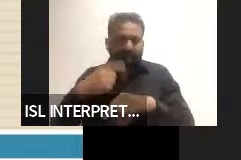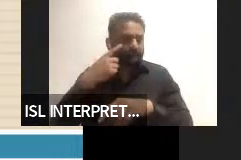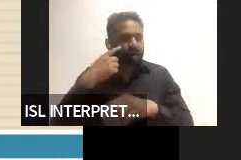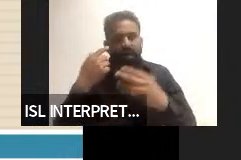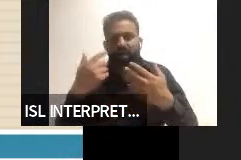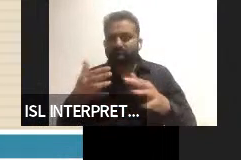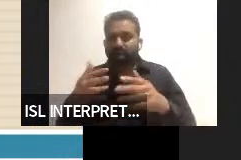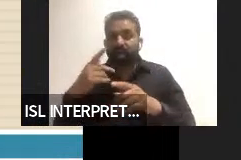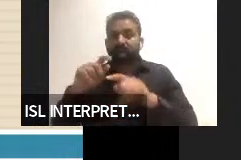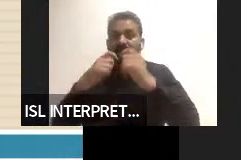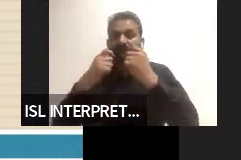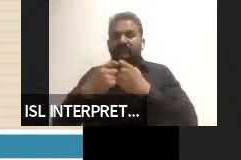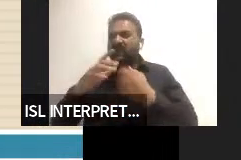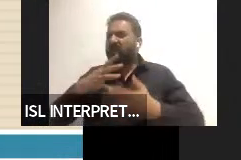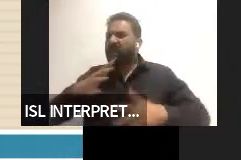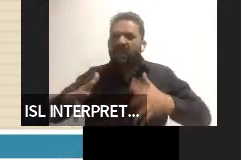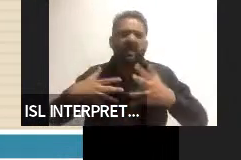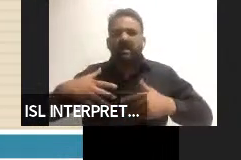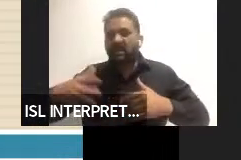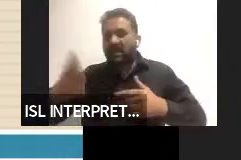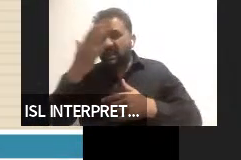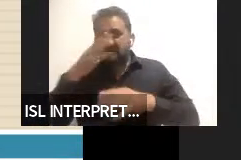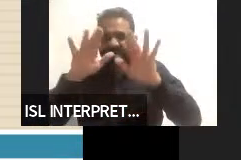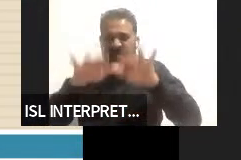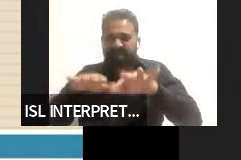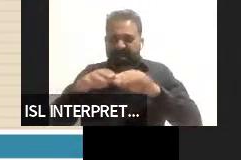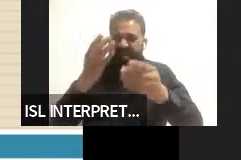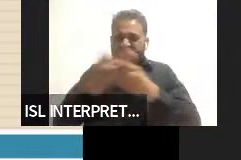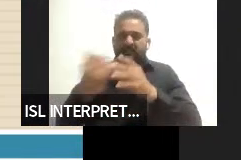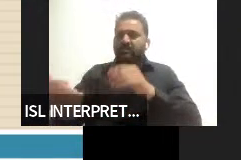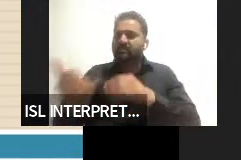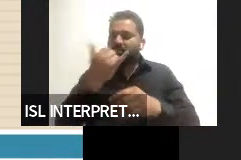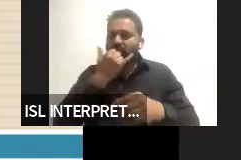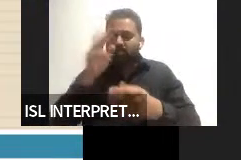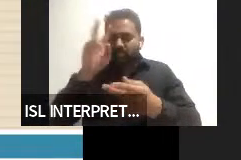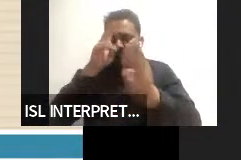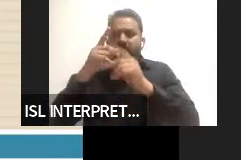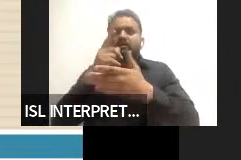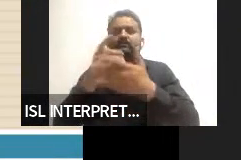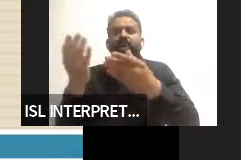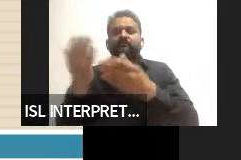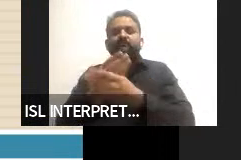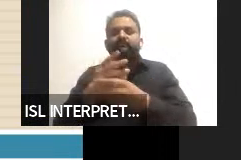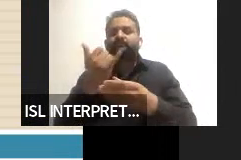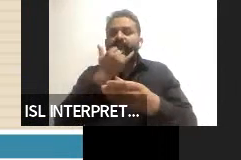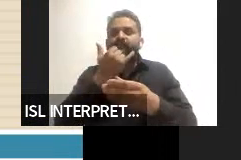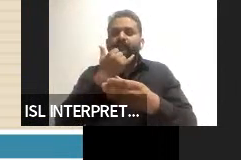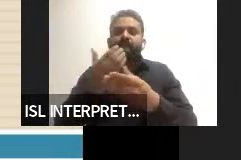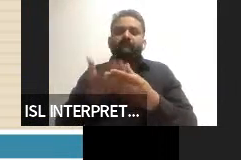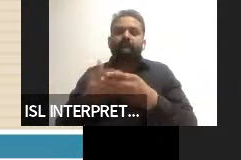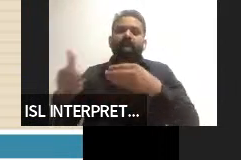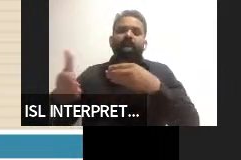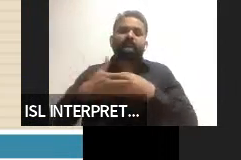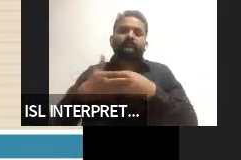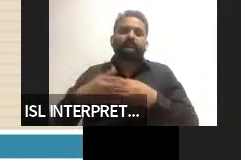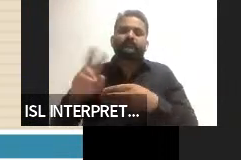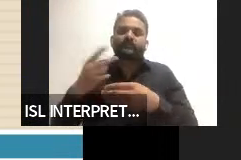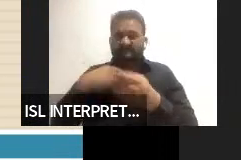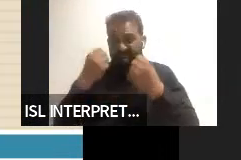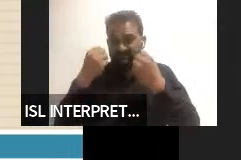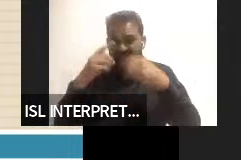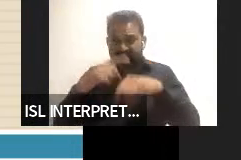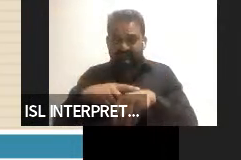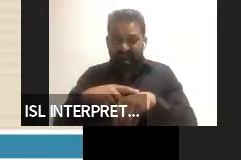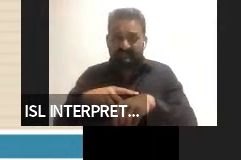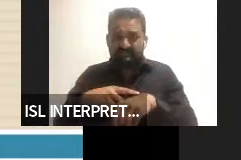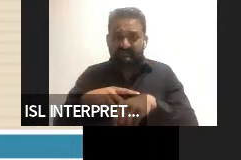in the last moment when they submit, by mistake, they attach the wrong file. So many times we have seen the